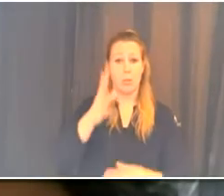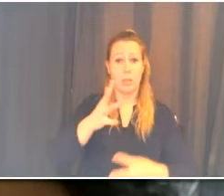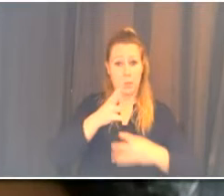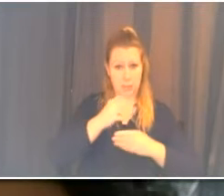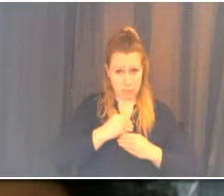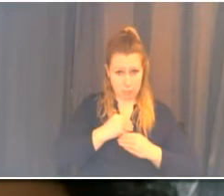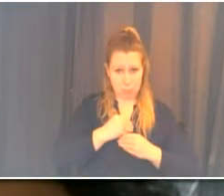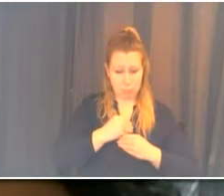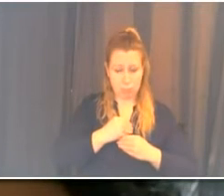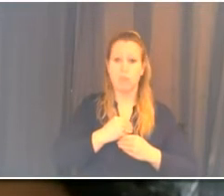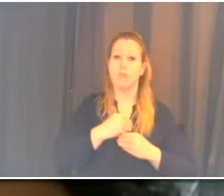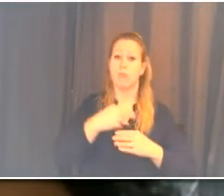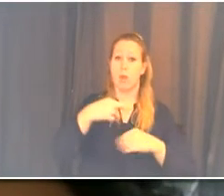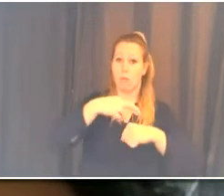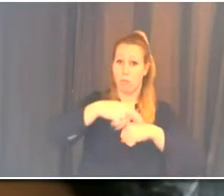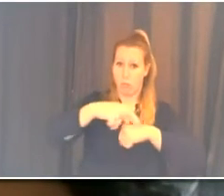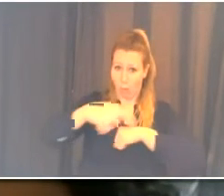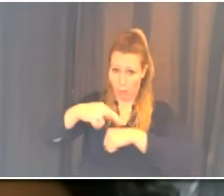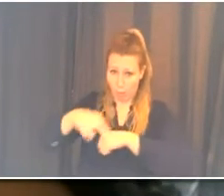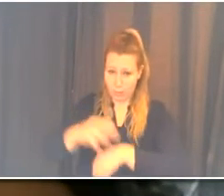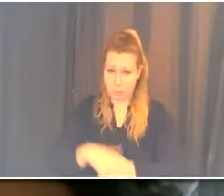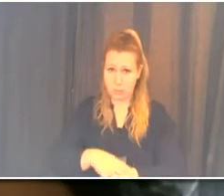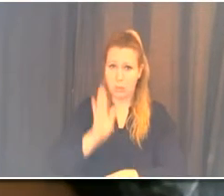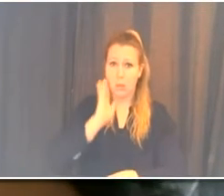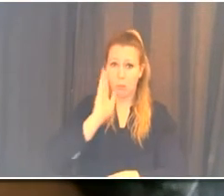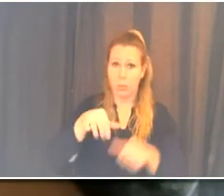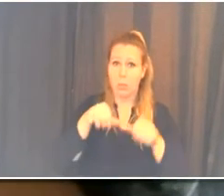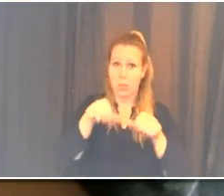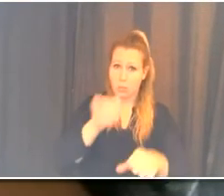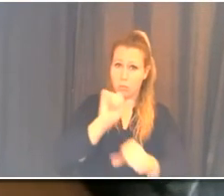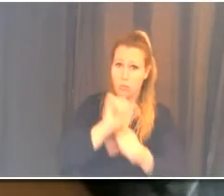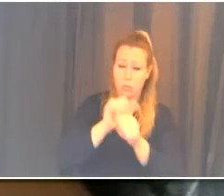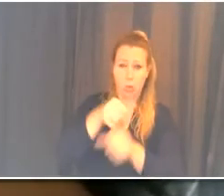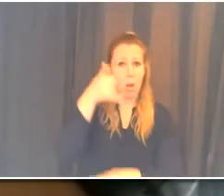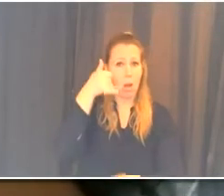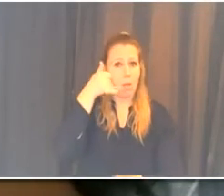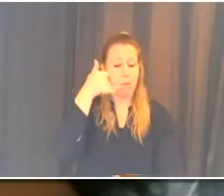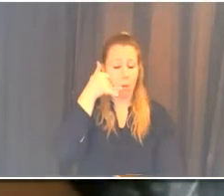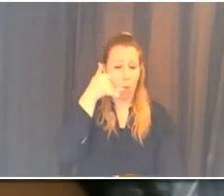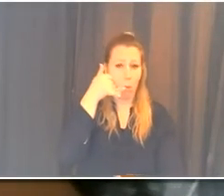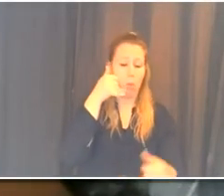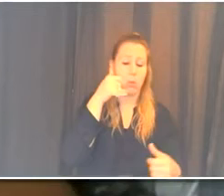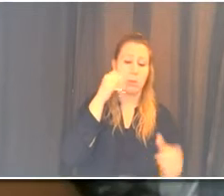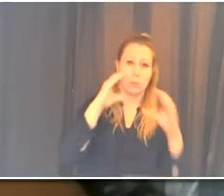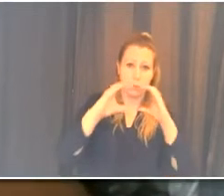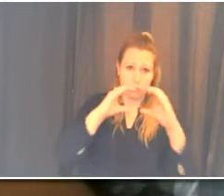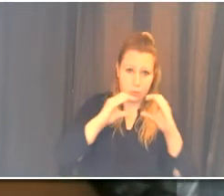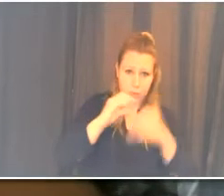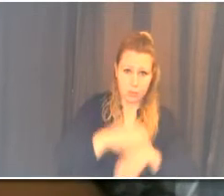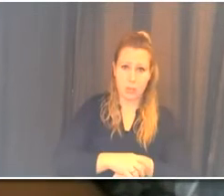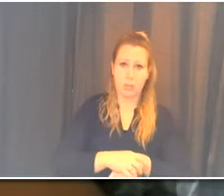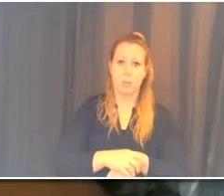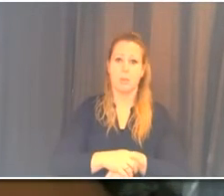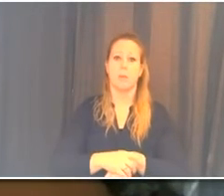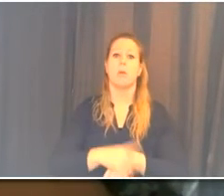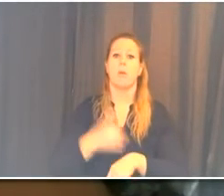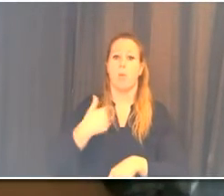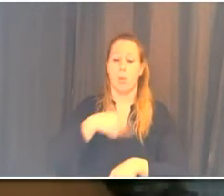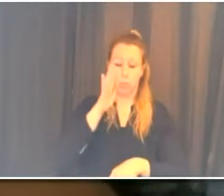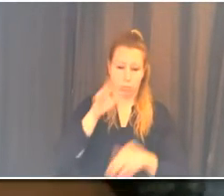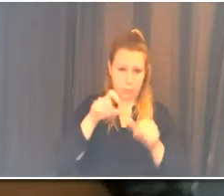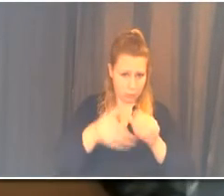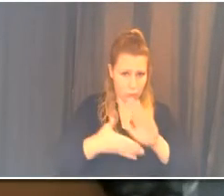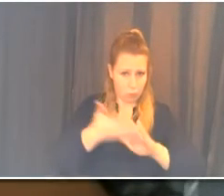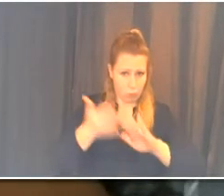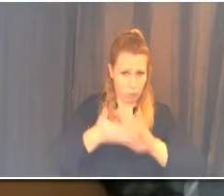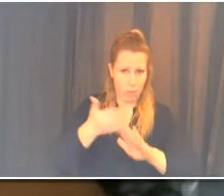are aware of the constant changes within the civil and immigration legal systems I just if I can just take a moment and respond also